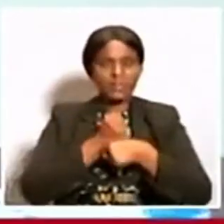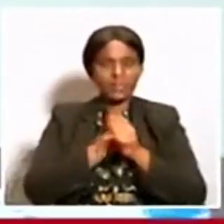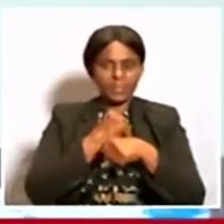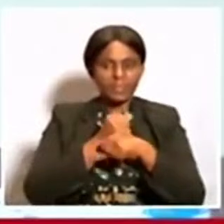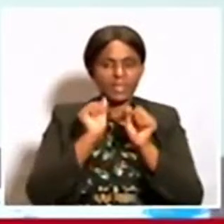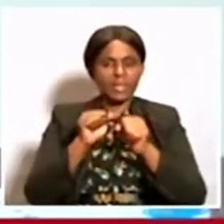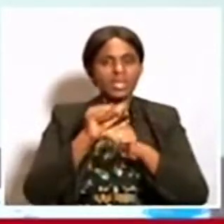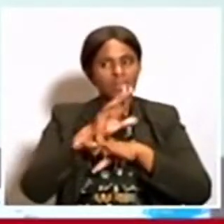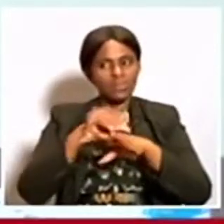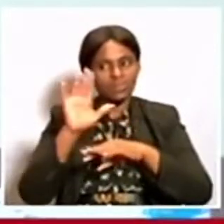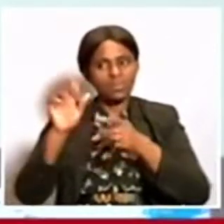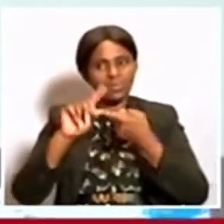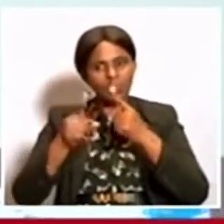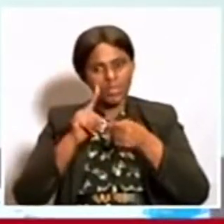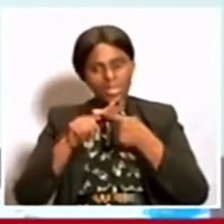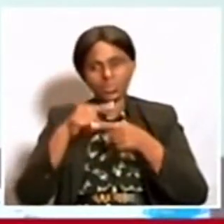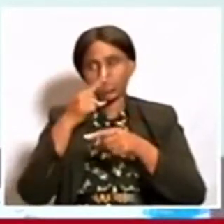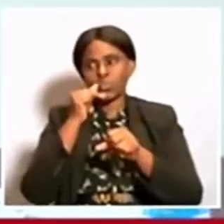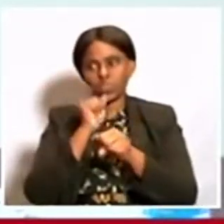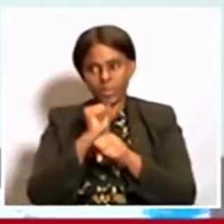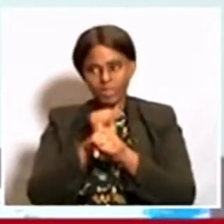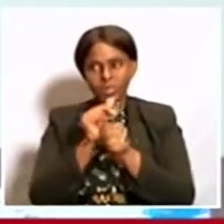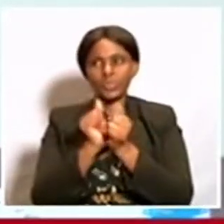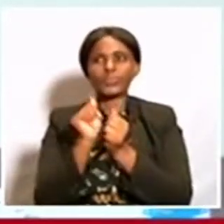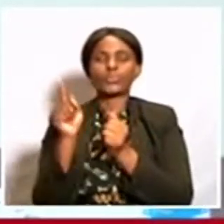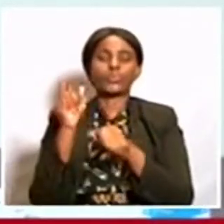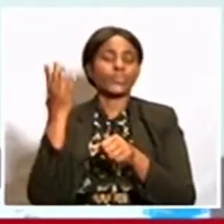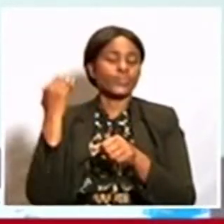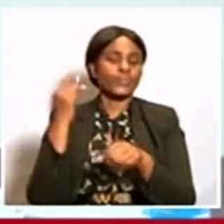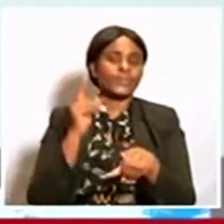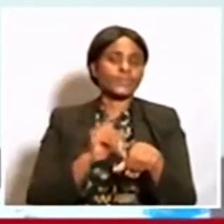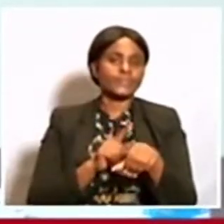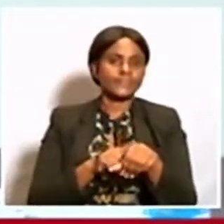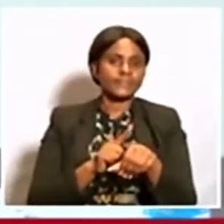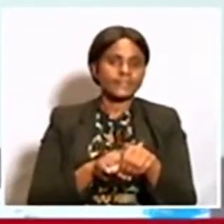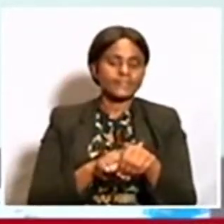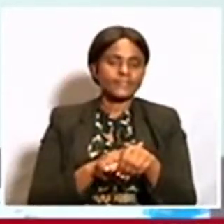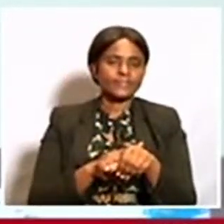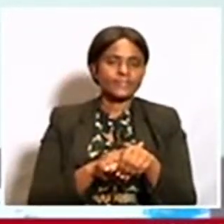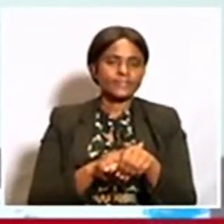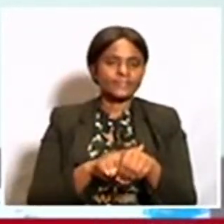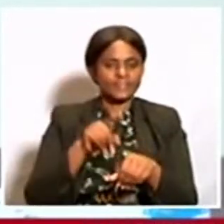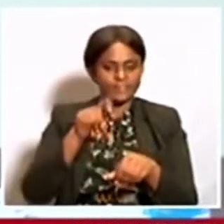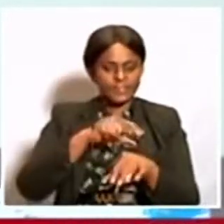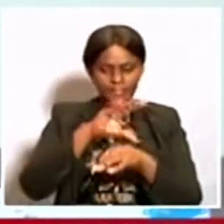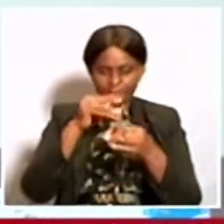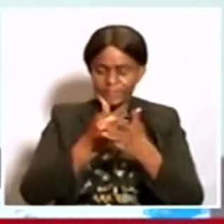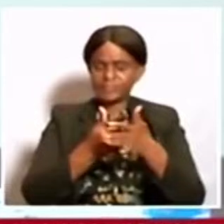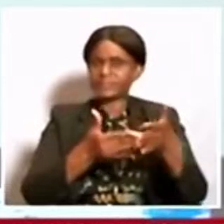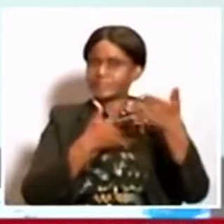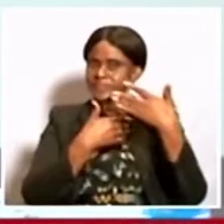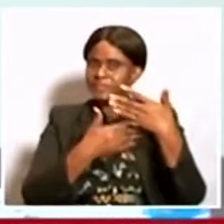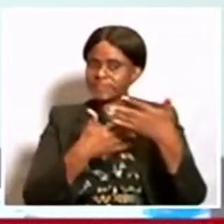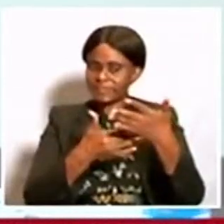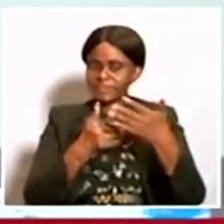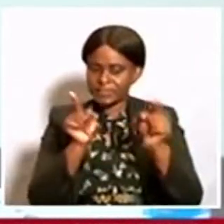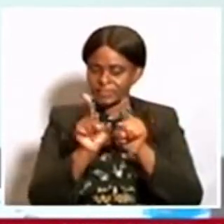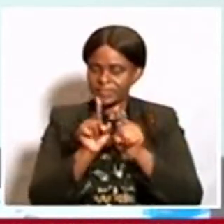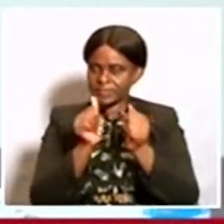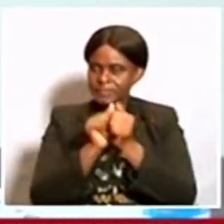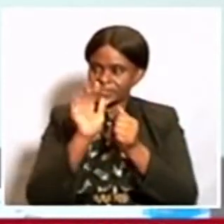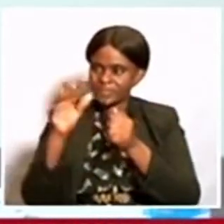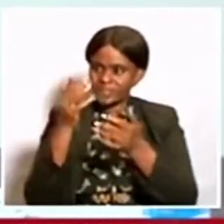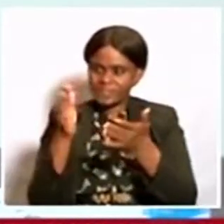your colleagues that we worked with at that time. So at that time, we need all the documents, including the document that you are talking